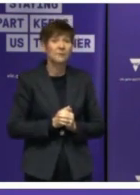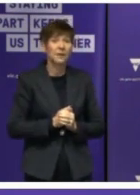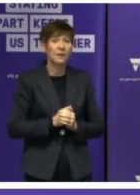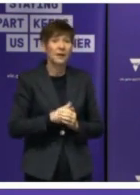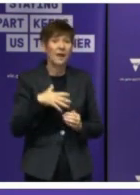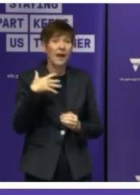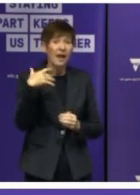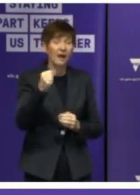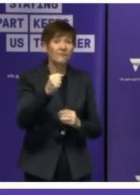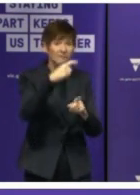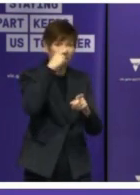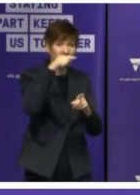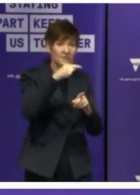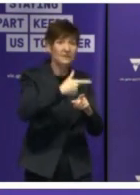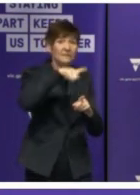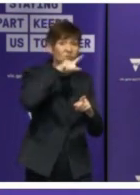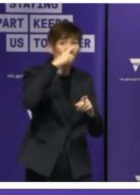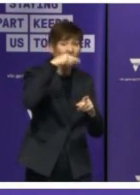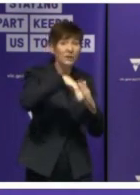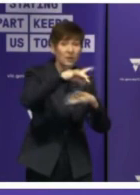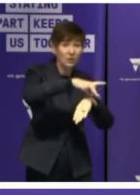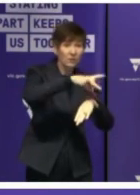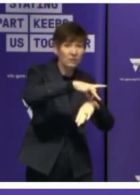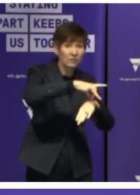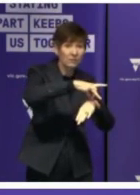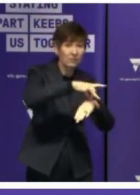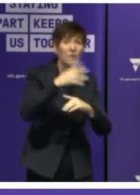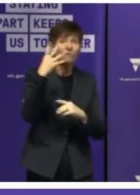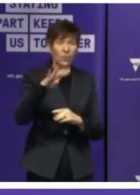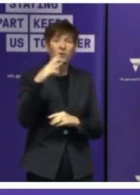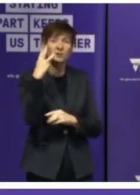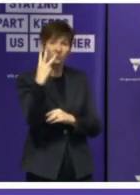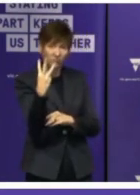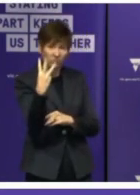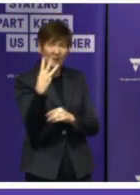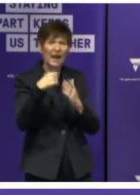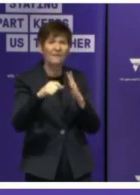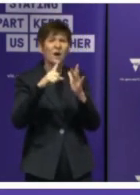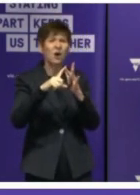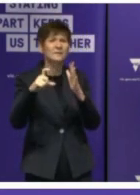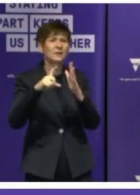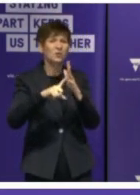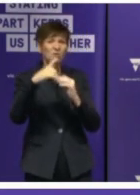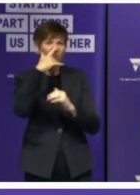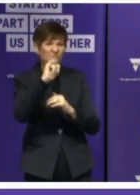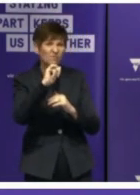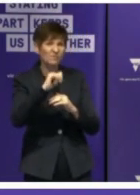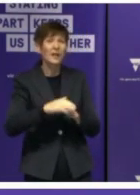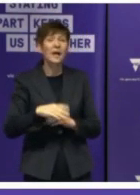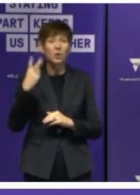receiving intensive care. 26 of those Victorians are on a ventilator. A total